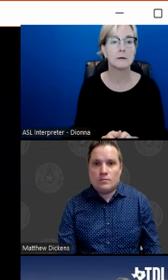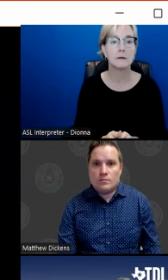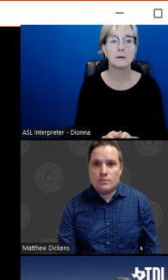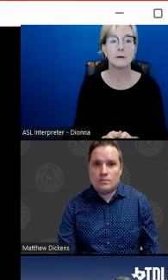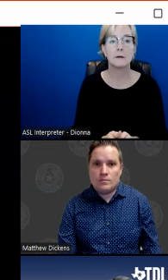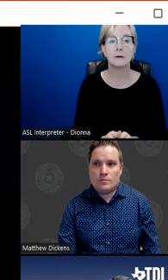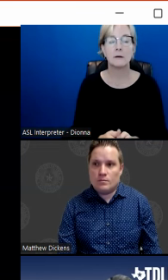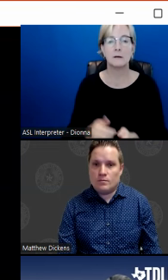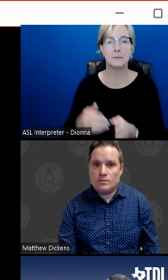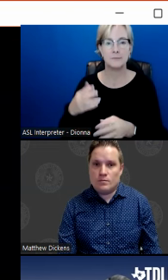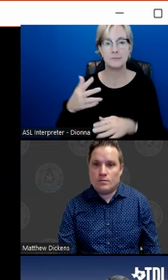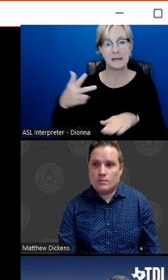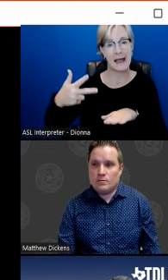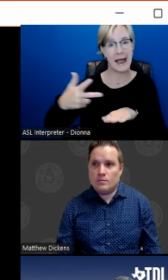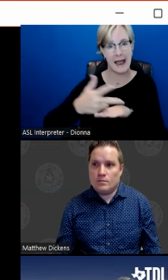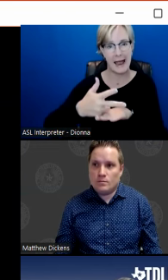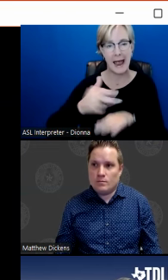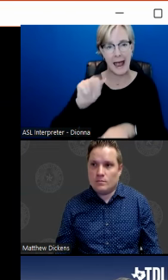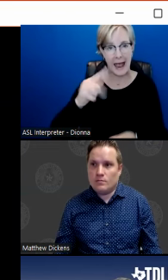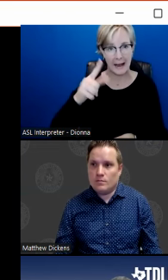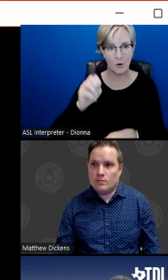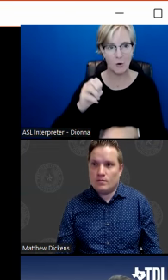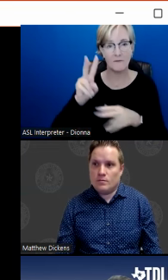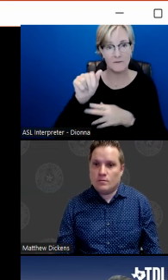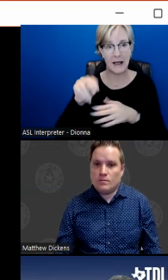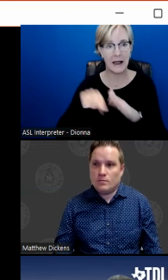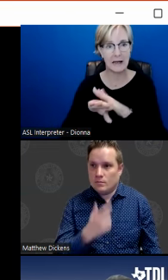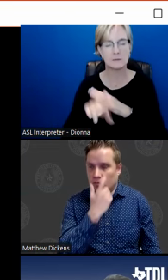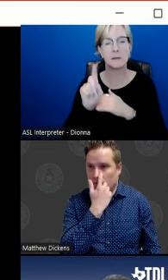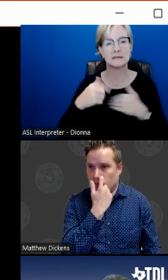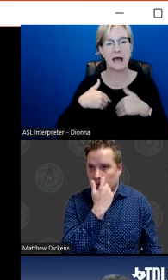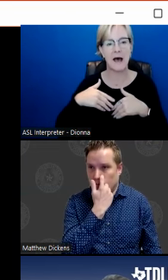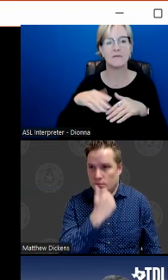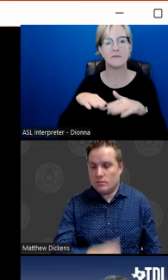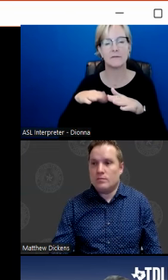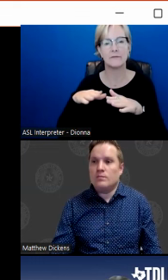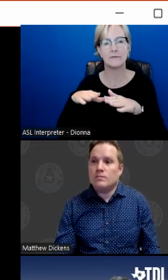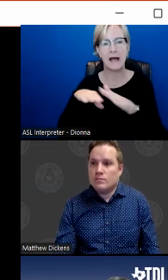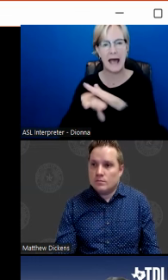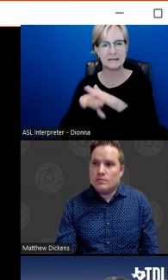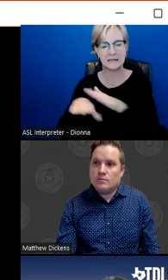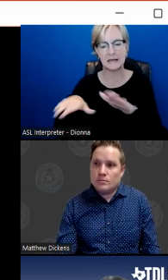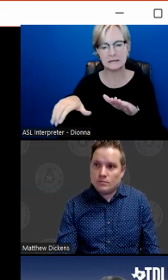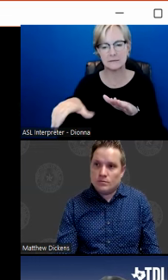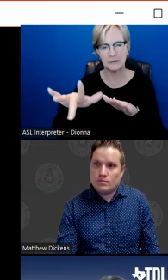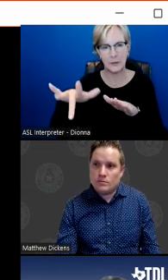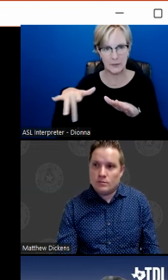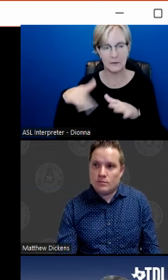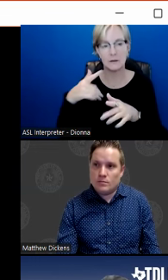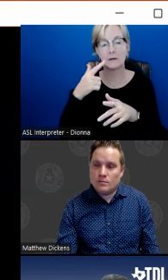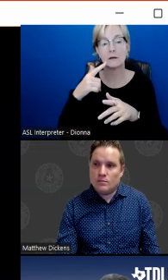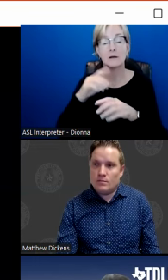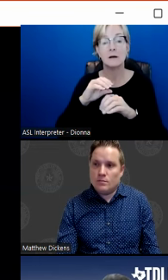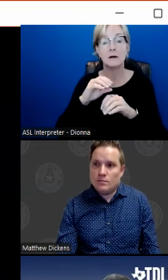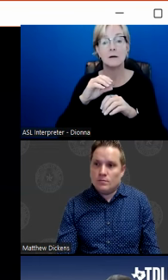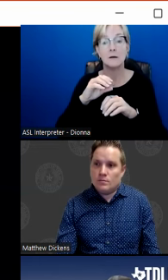Angled van accessible parking must have an access aisle on the passenger side of the vehicle. Non-angled parking spaces